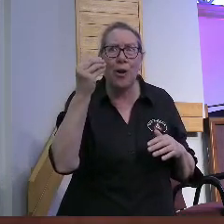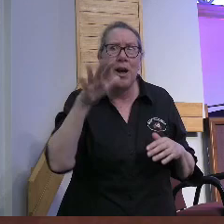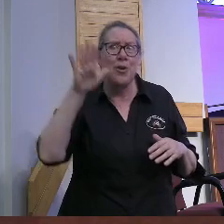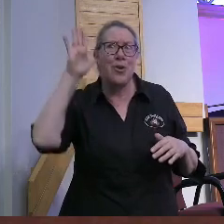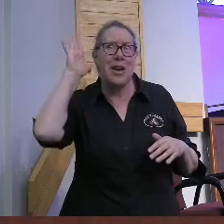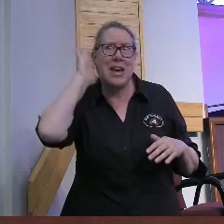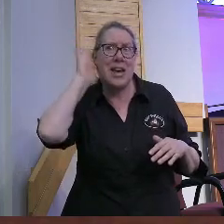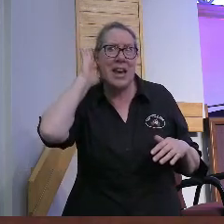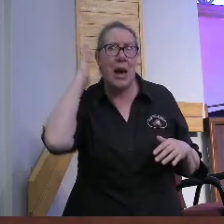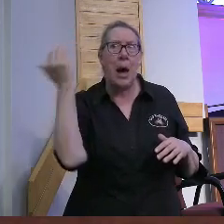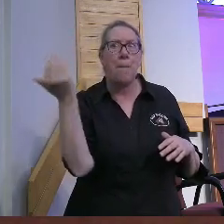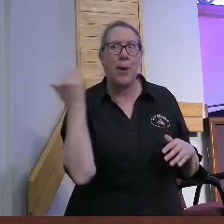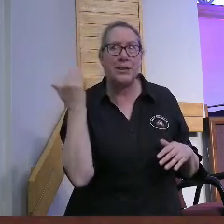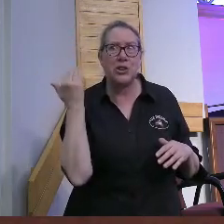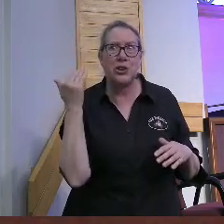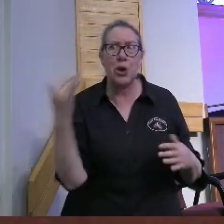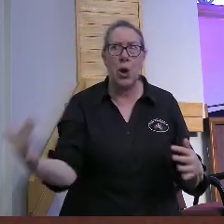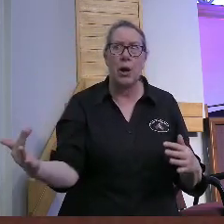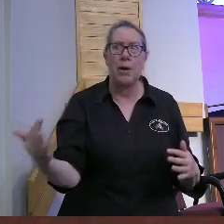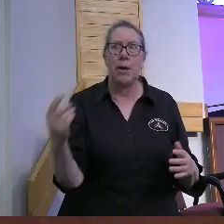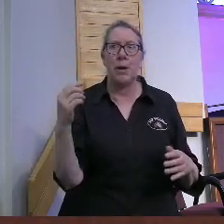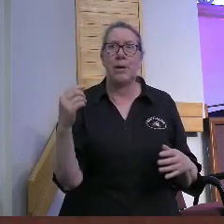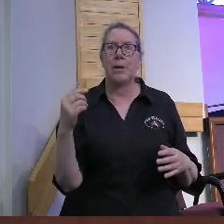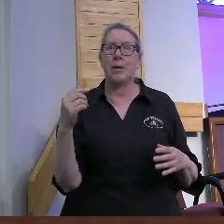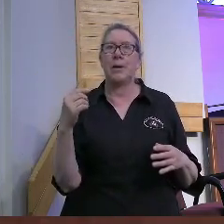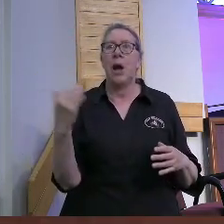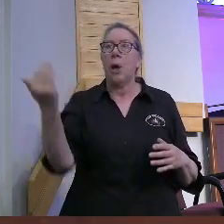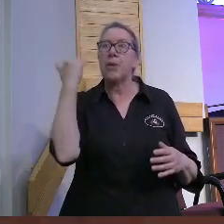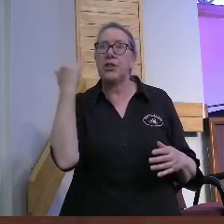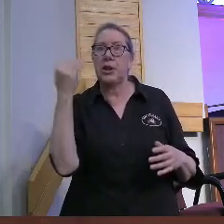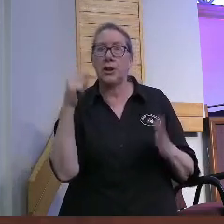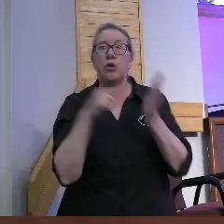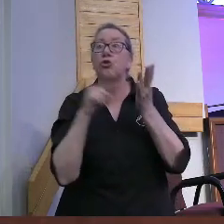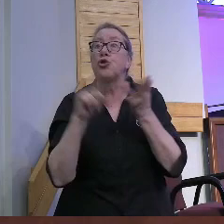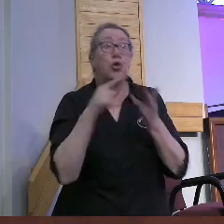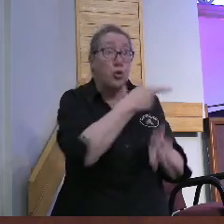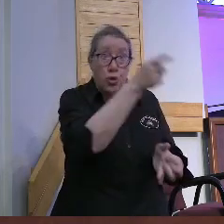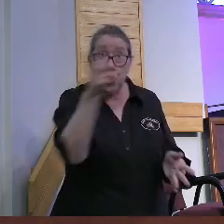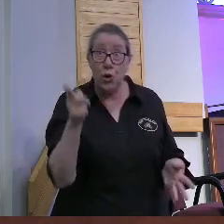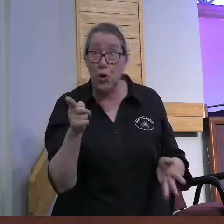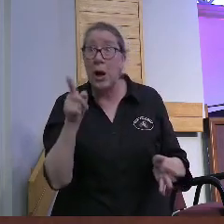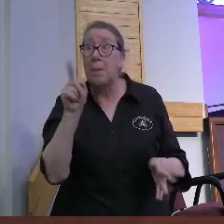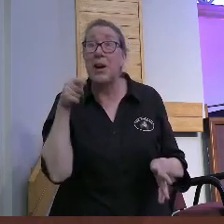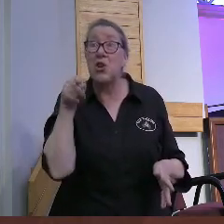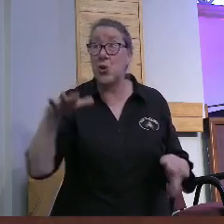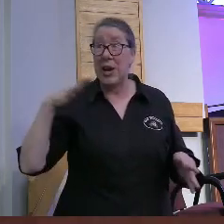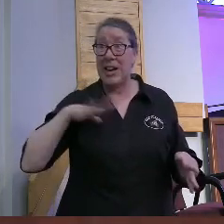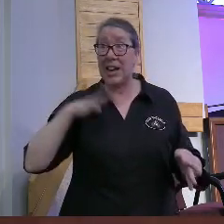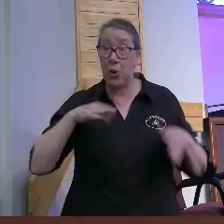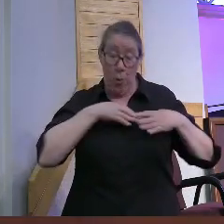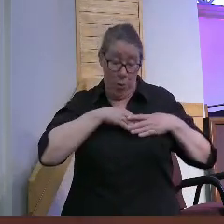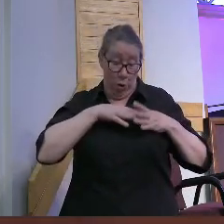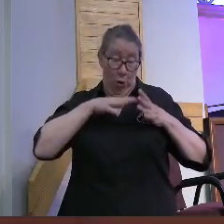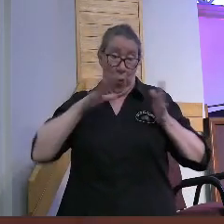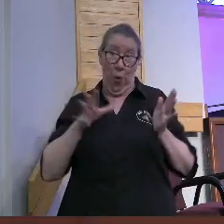is preached to you, and that's what I'm doing today, I'm preaching to you, but you've got to allow it to become